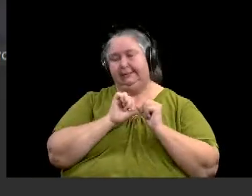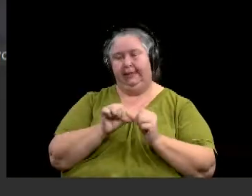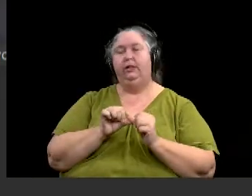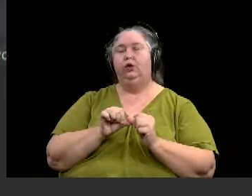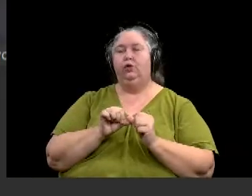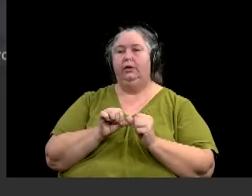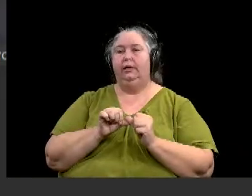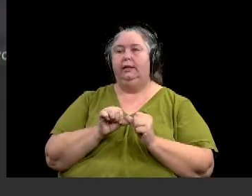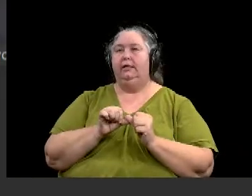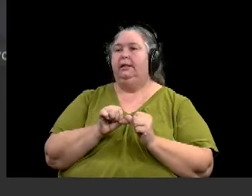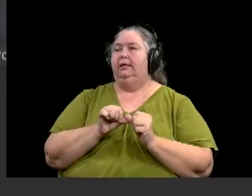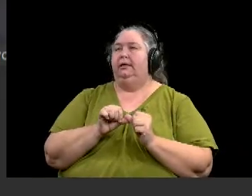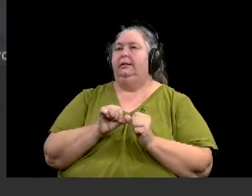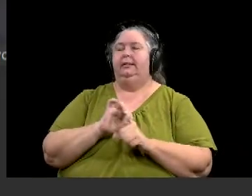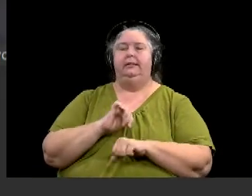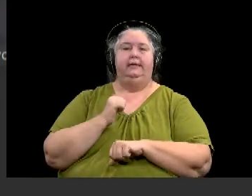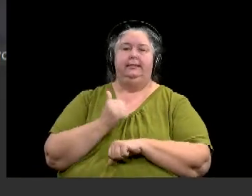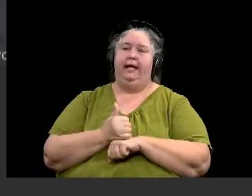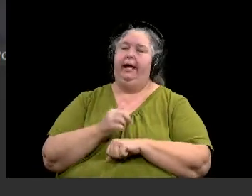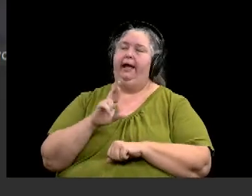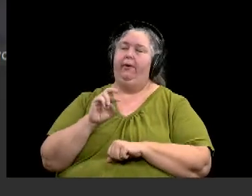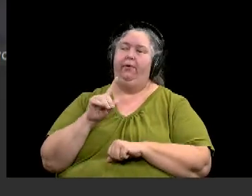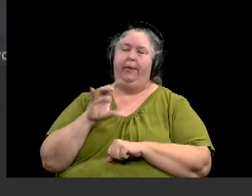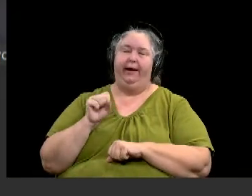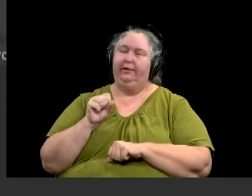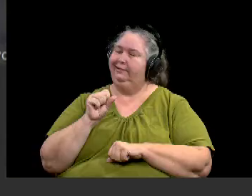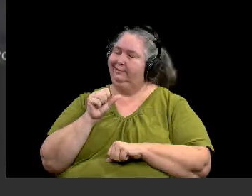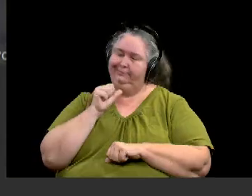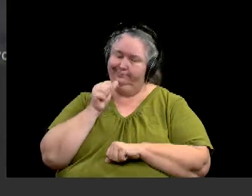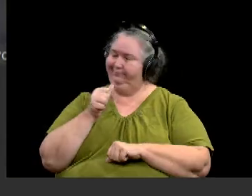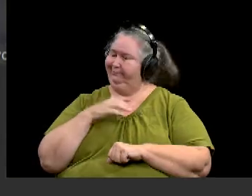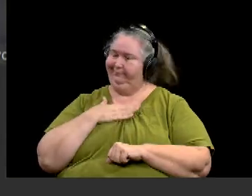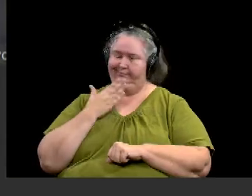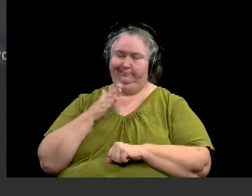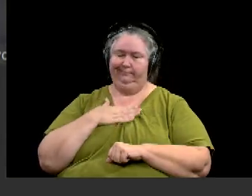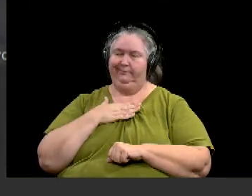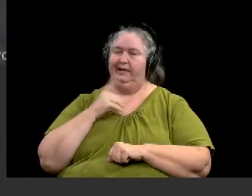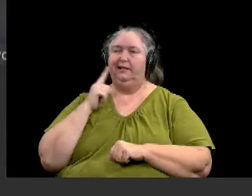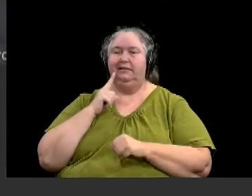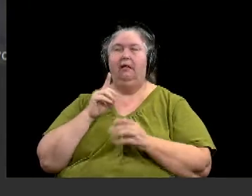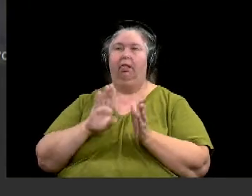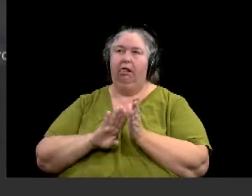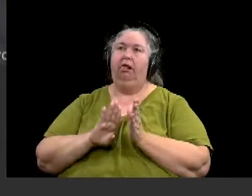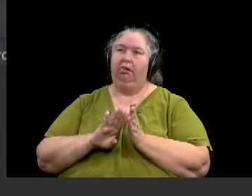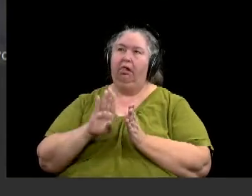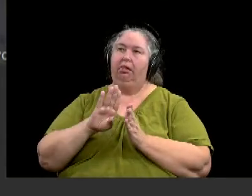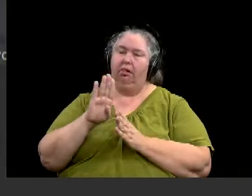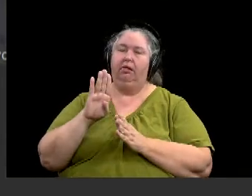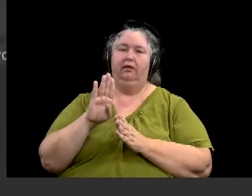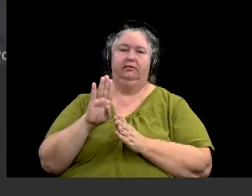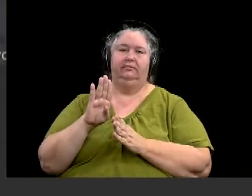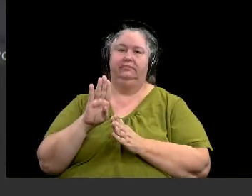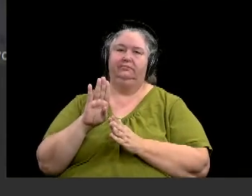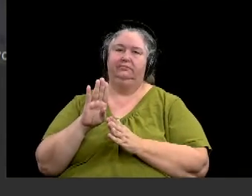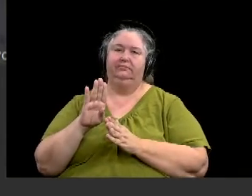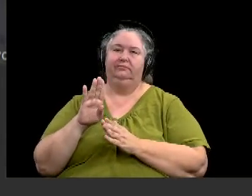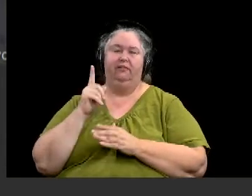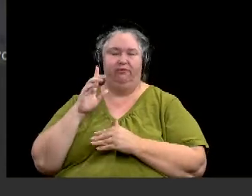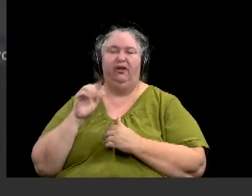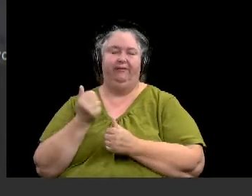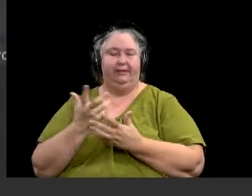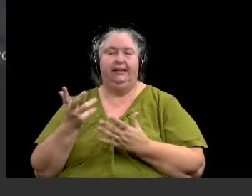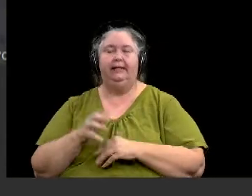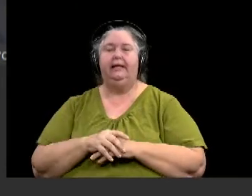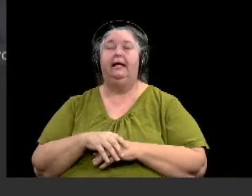in terms of growth in cases and in death. The United States has seen a total of